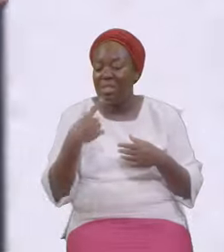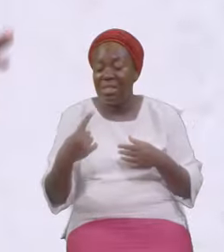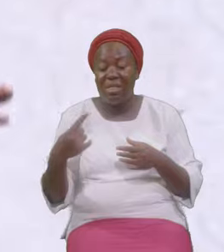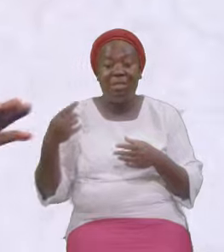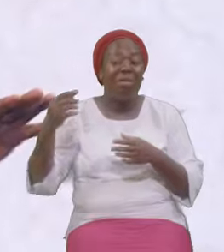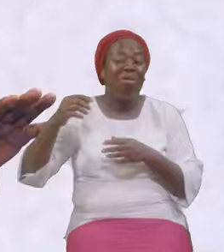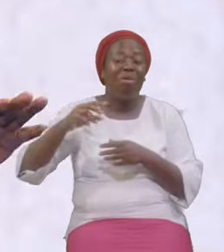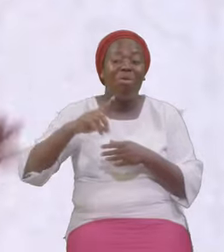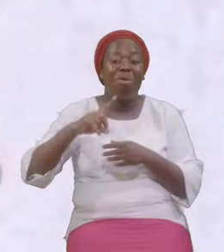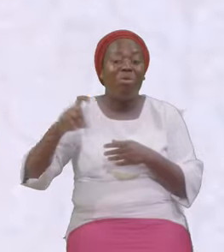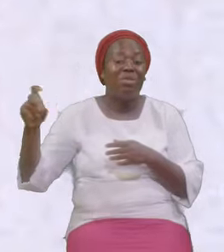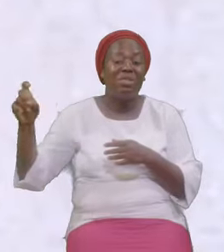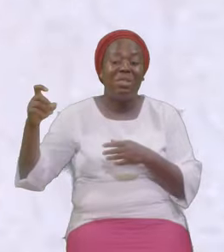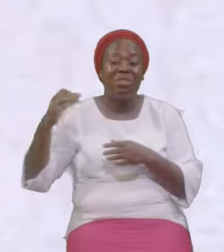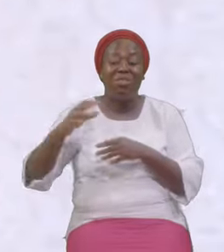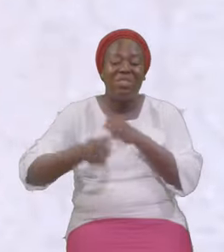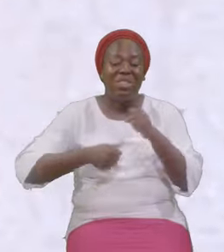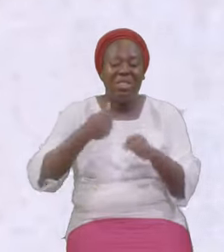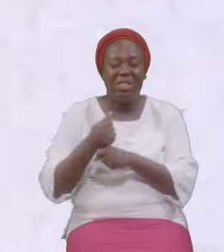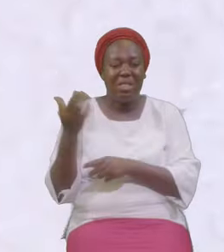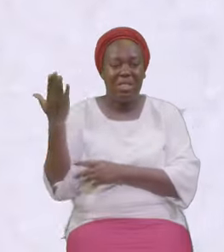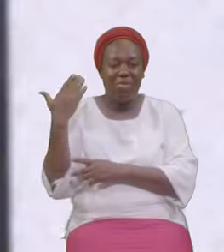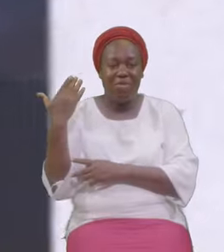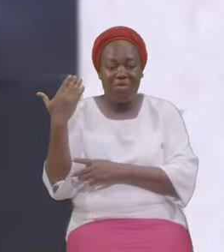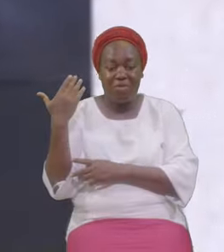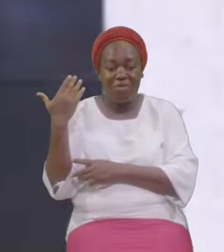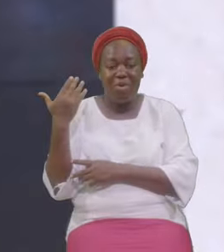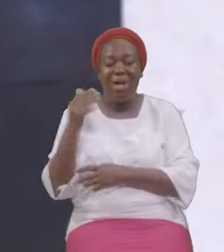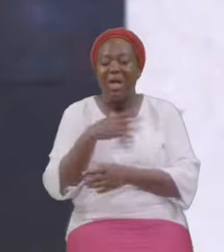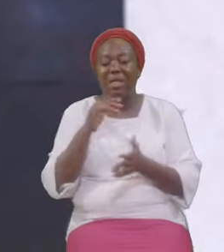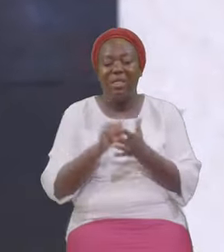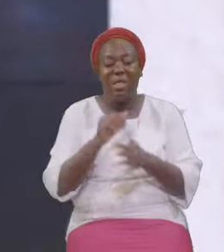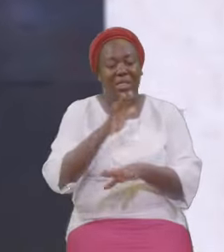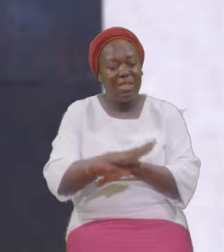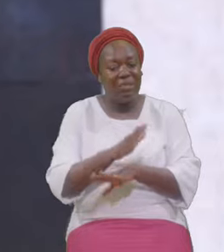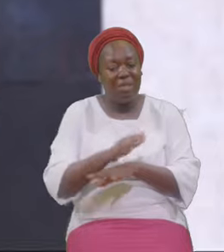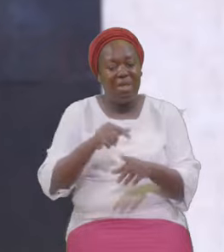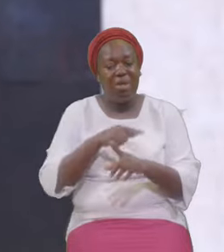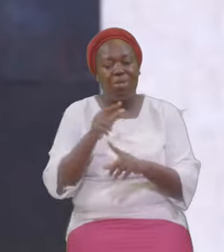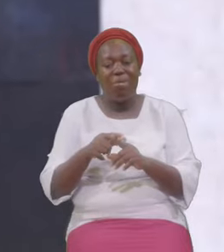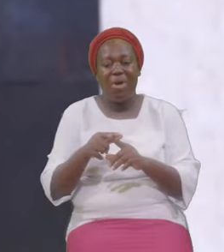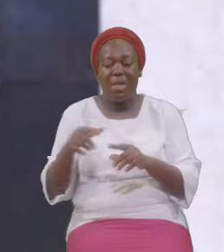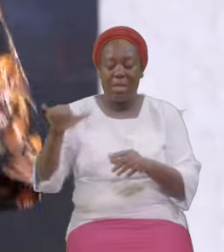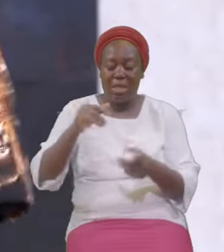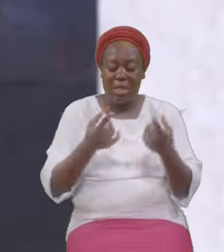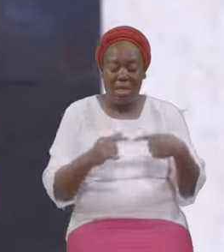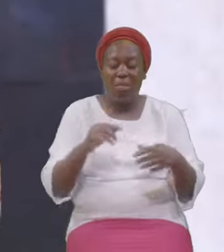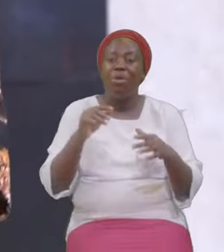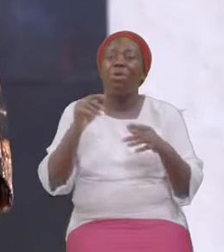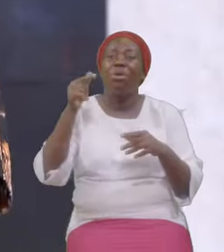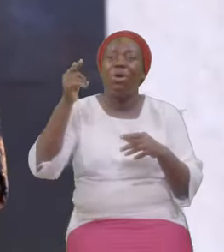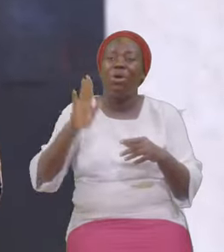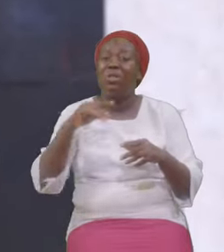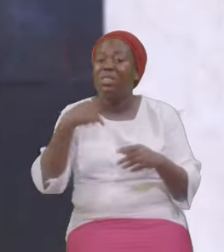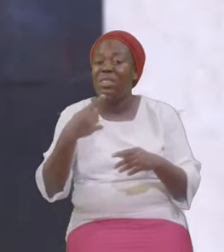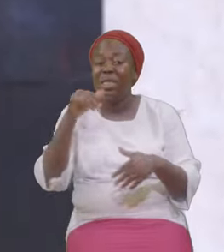years before. And that evening when they came, God said in heaven, what he